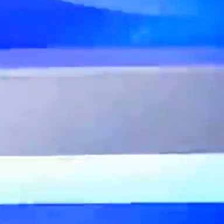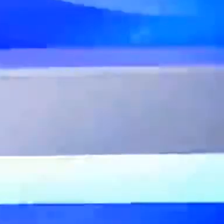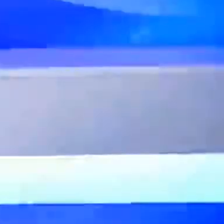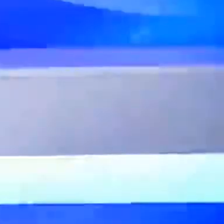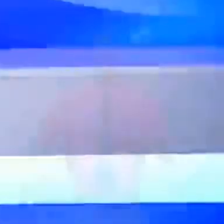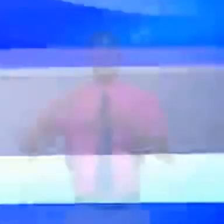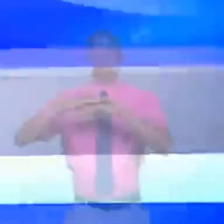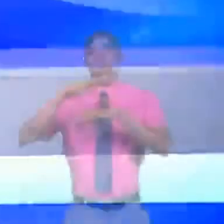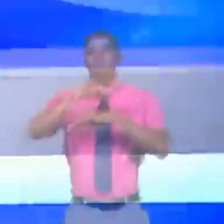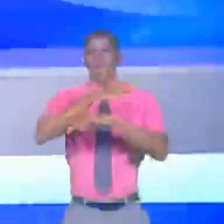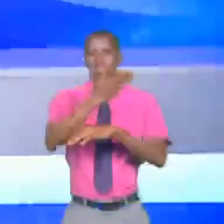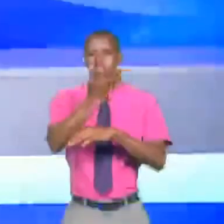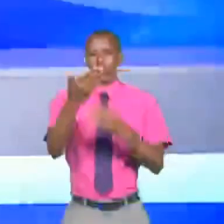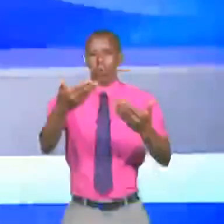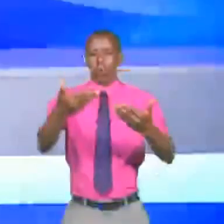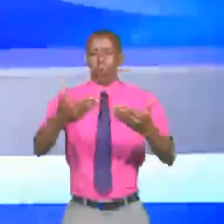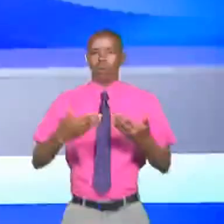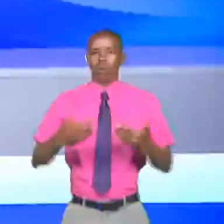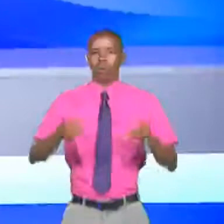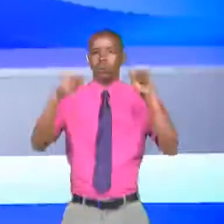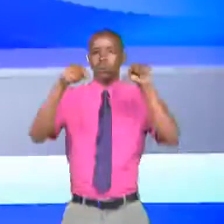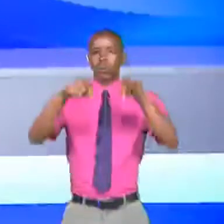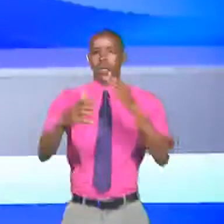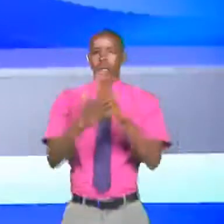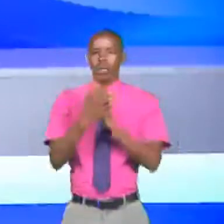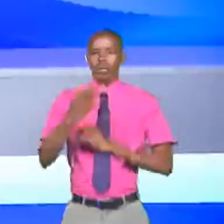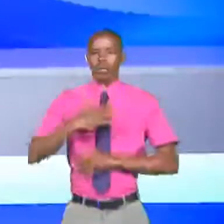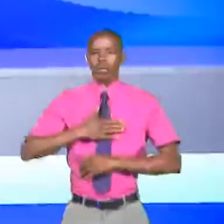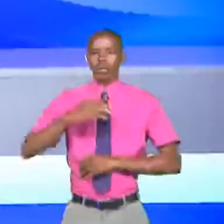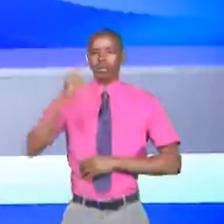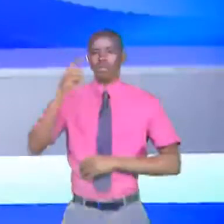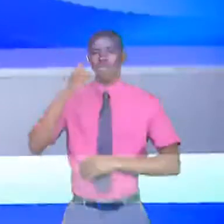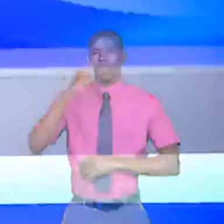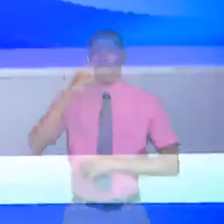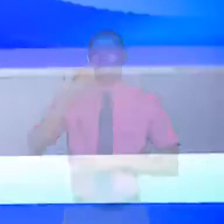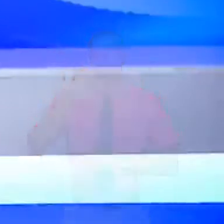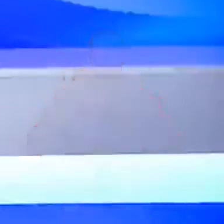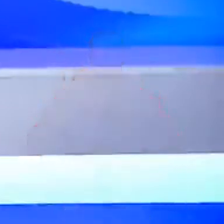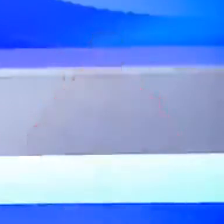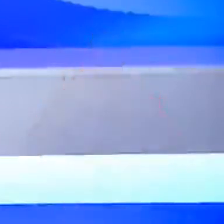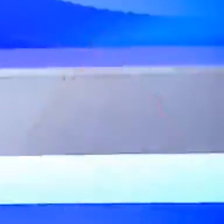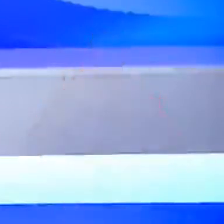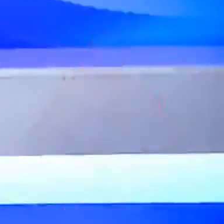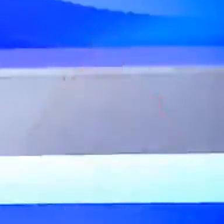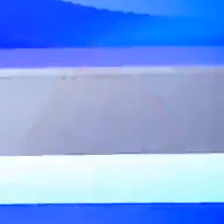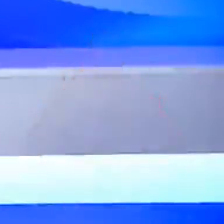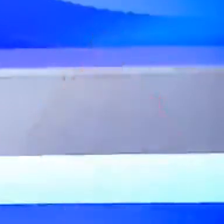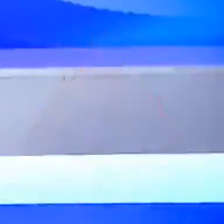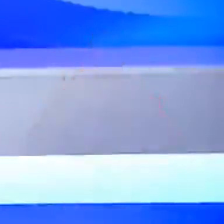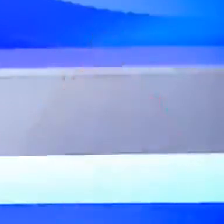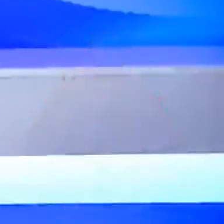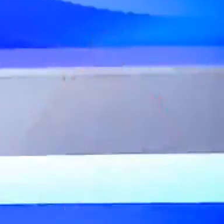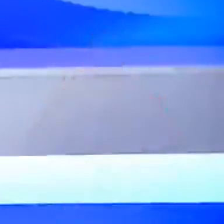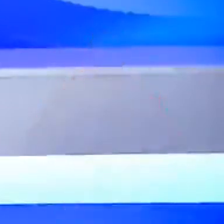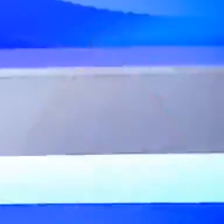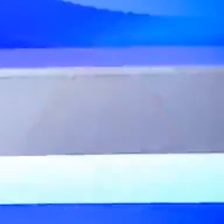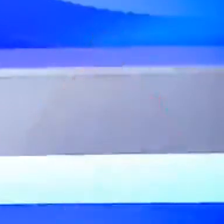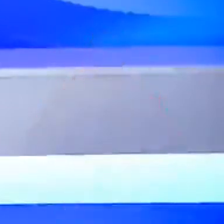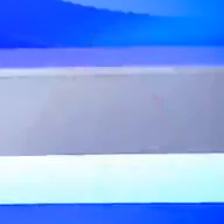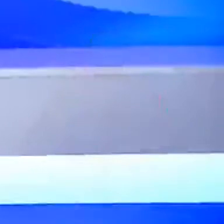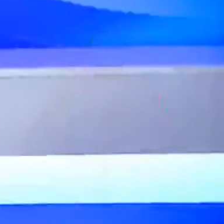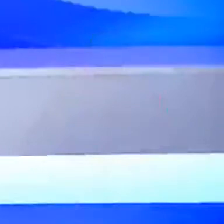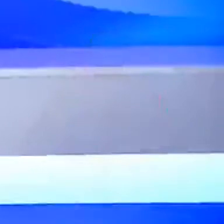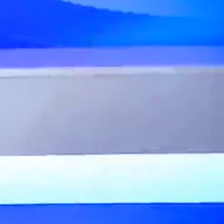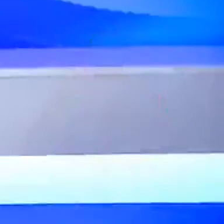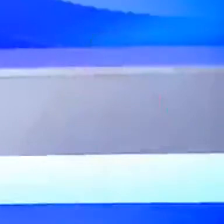A very good evening to you and welcome to Breaking Today. My name is Frederick Muitiriri. My sign language interpreter tonight is Michael Maithia. Now let